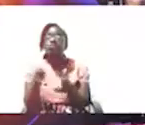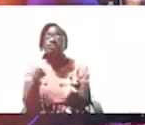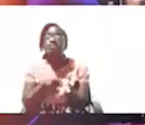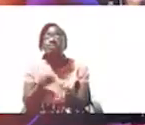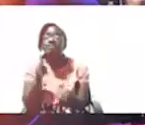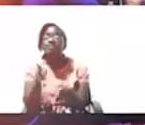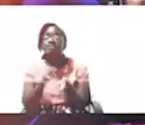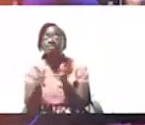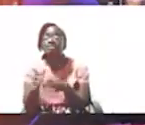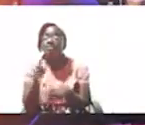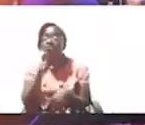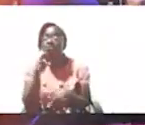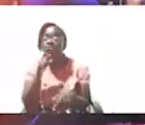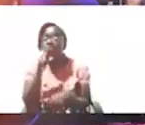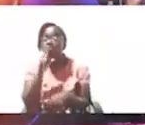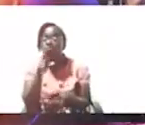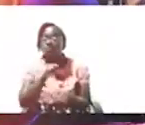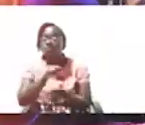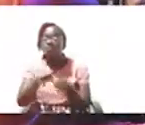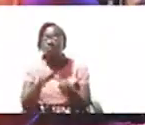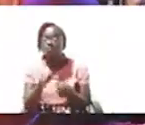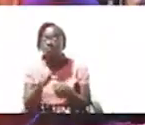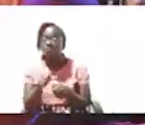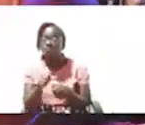this Jesus you're talking about,